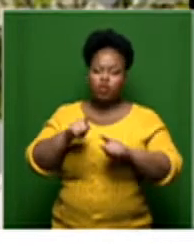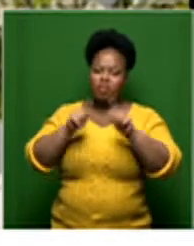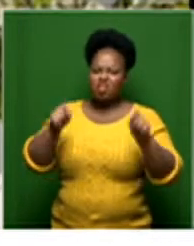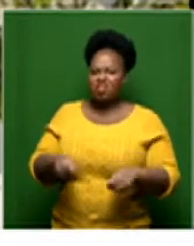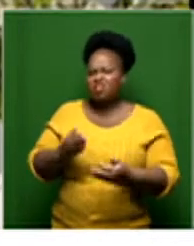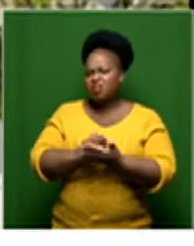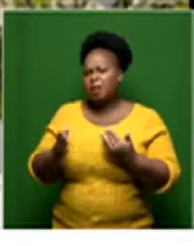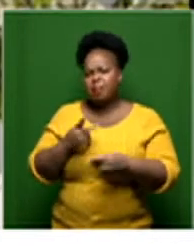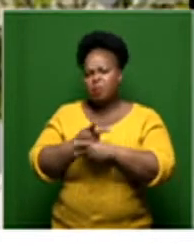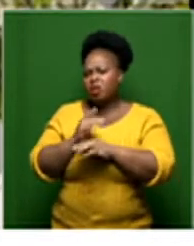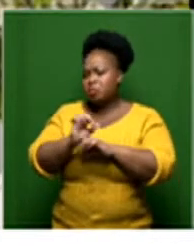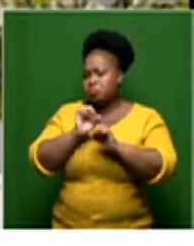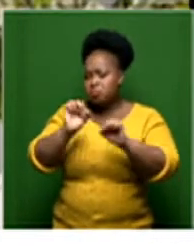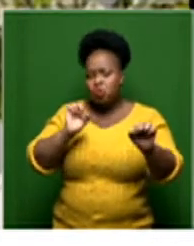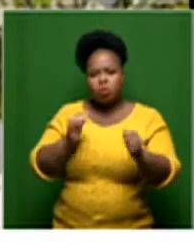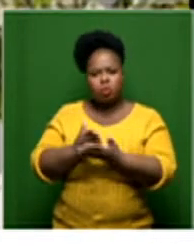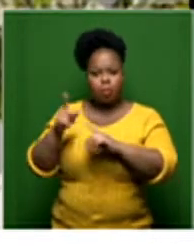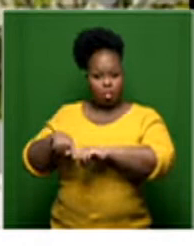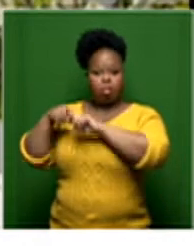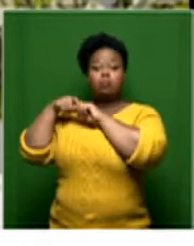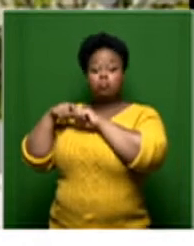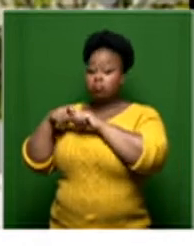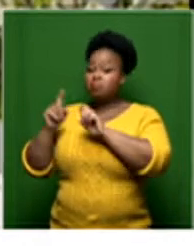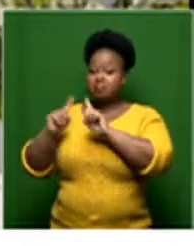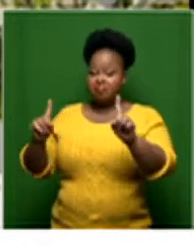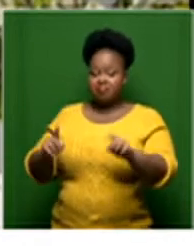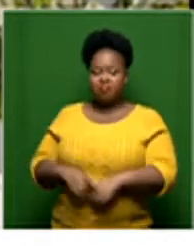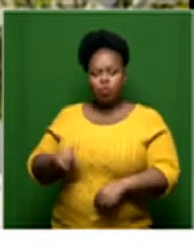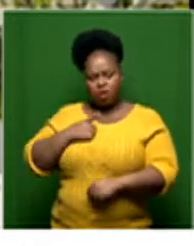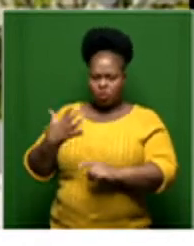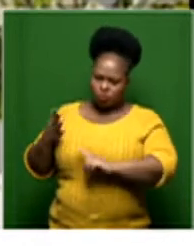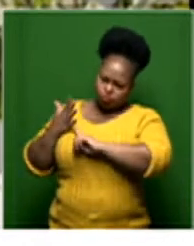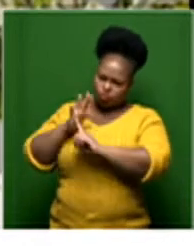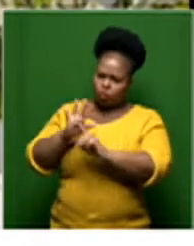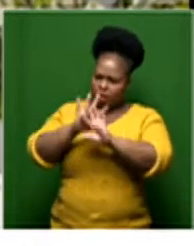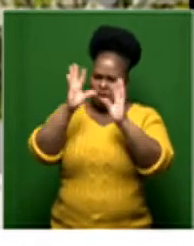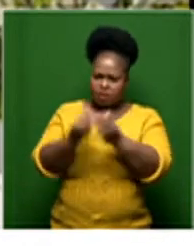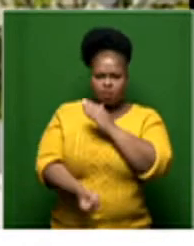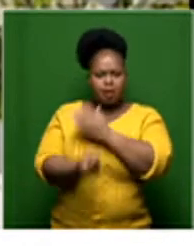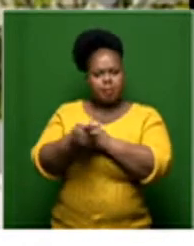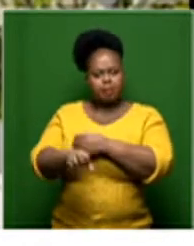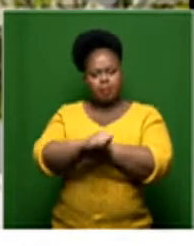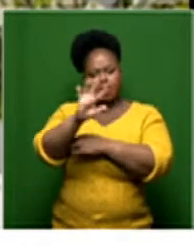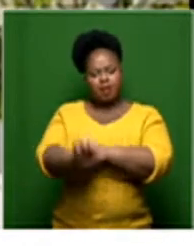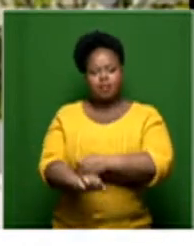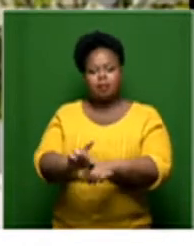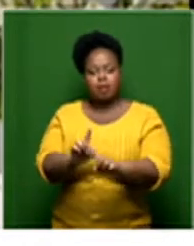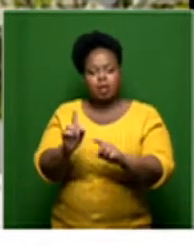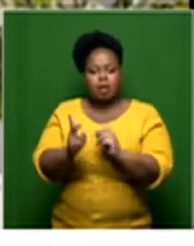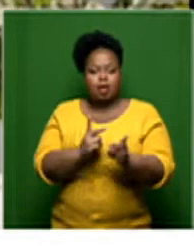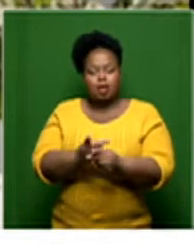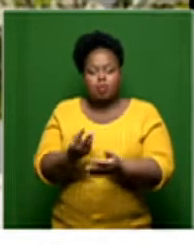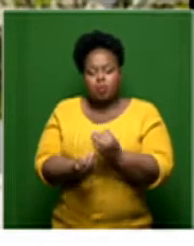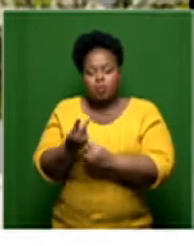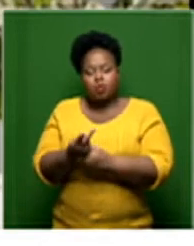Some of their productions were actually banned. They wanted to project what was going on in South Africa. And so it was both